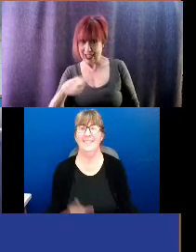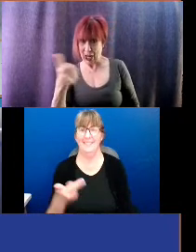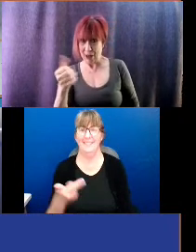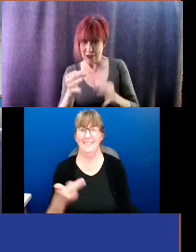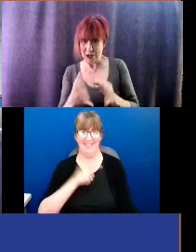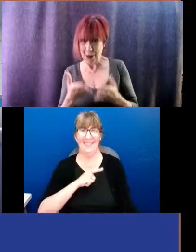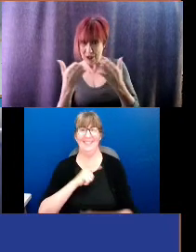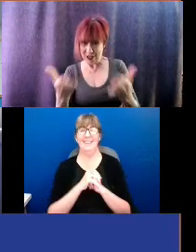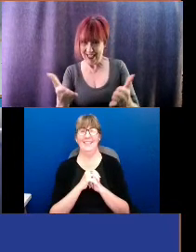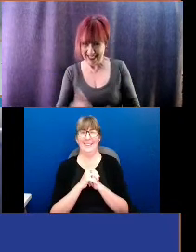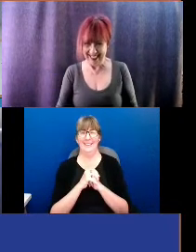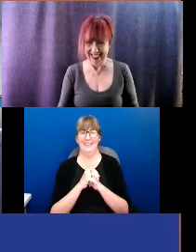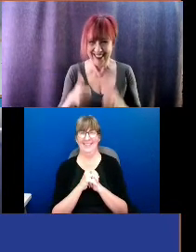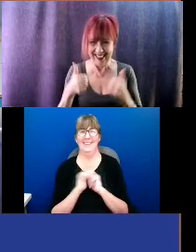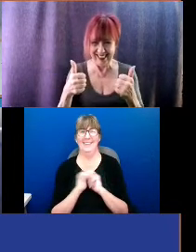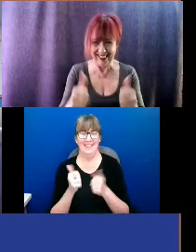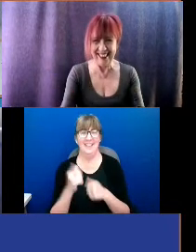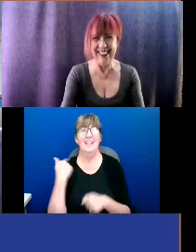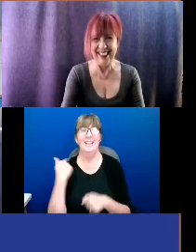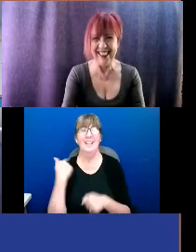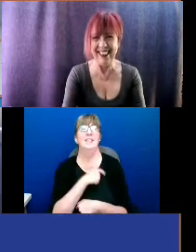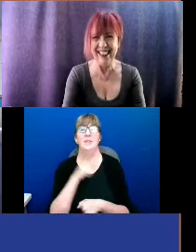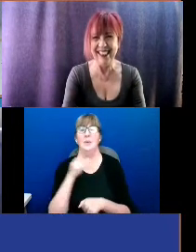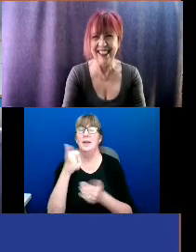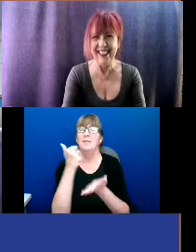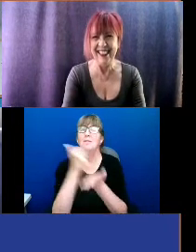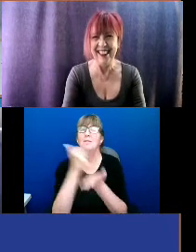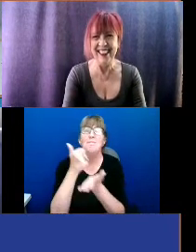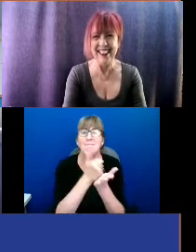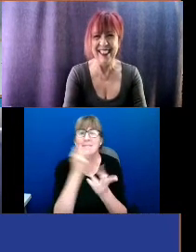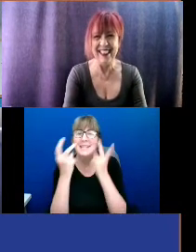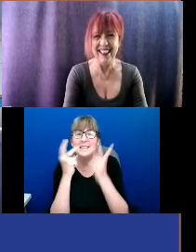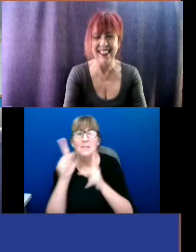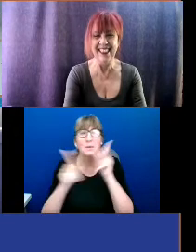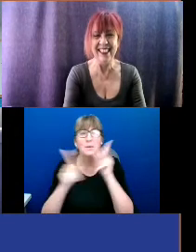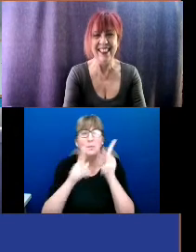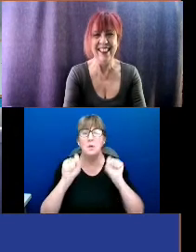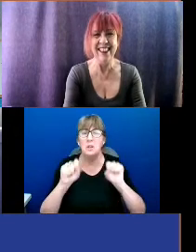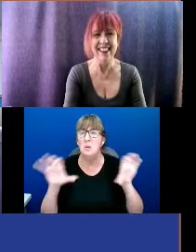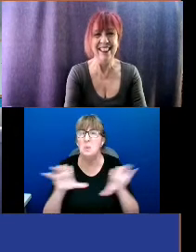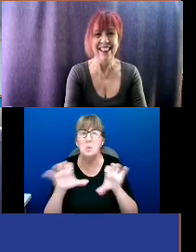and see which one really wants to try to get it accomplished. Another